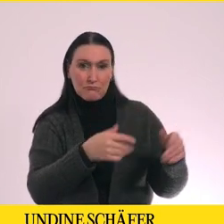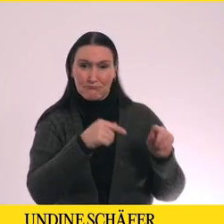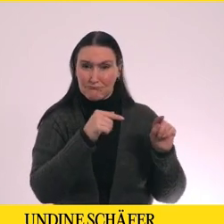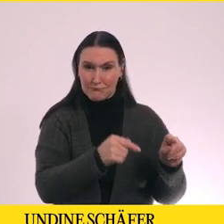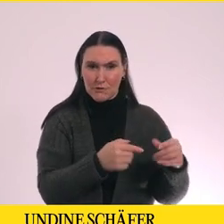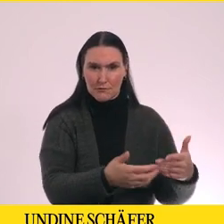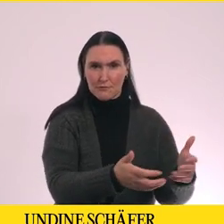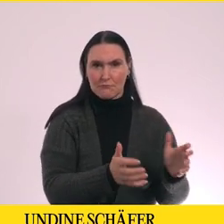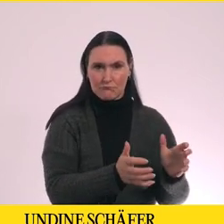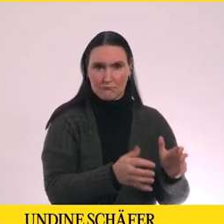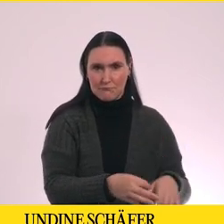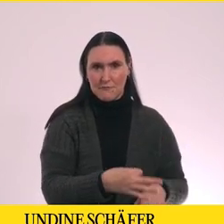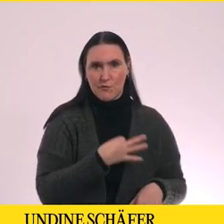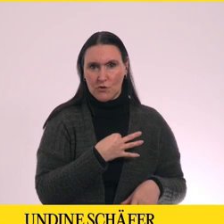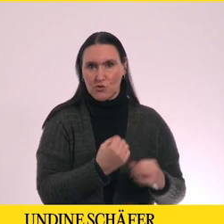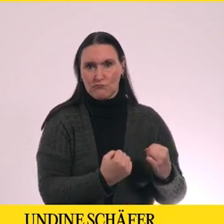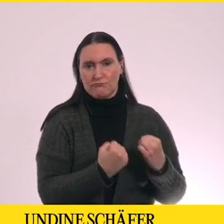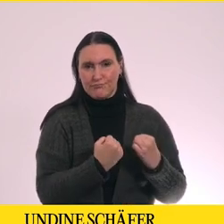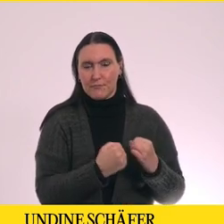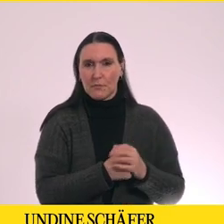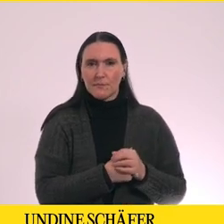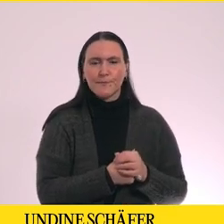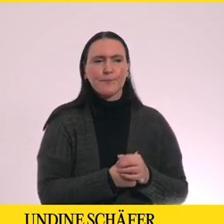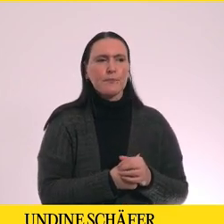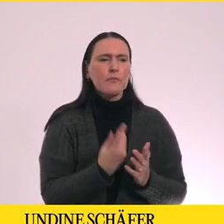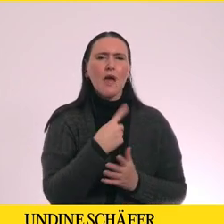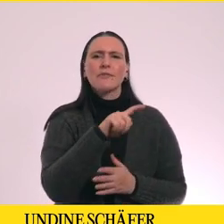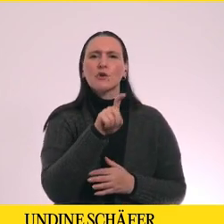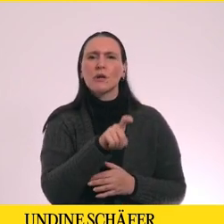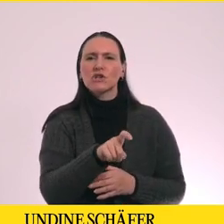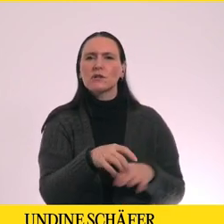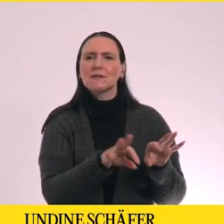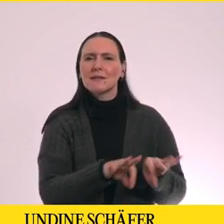well. So another important question, where is the art?